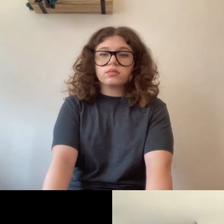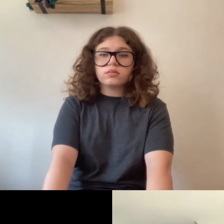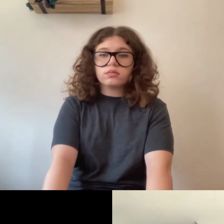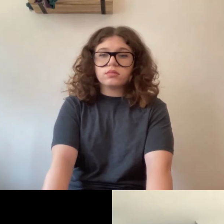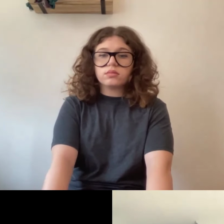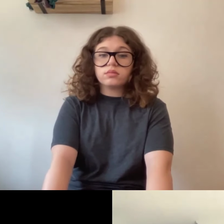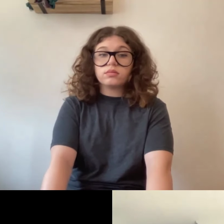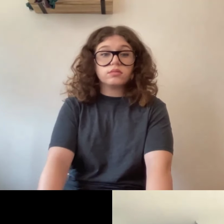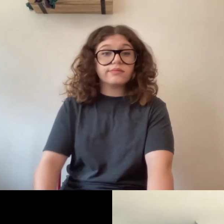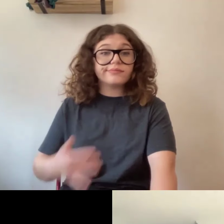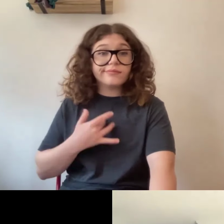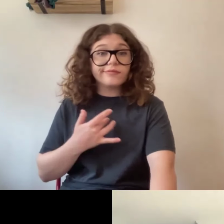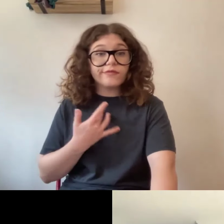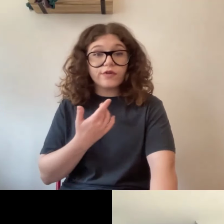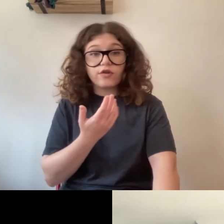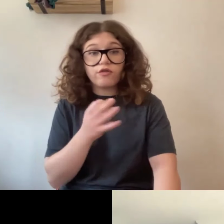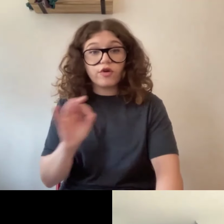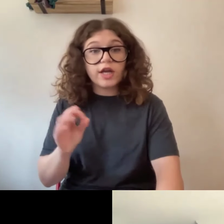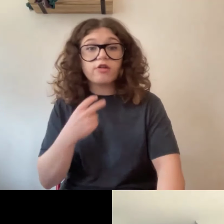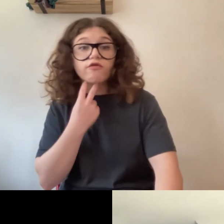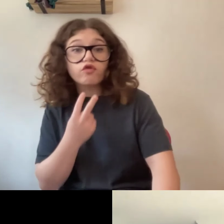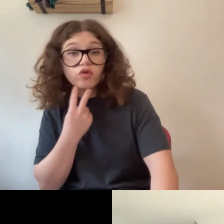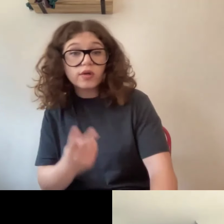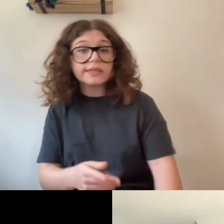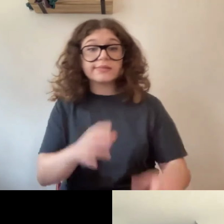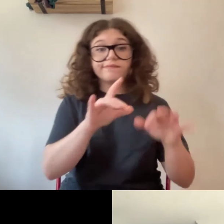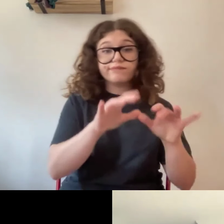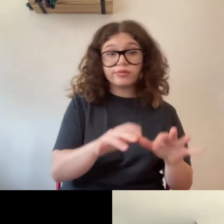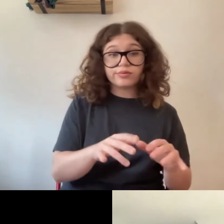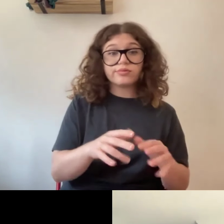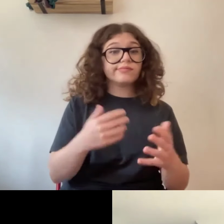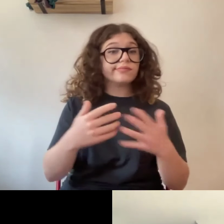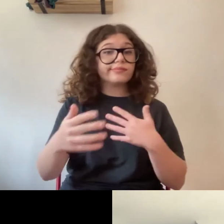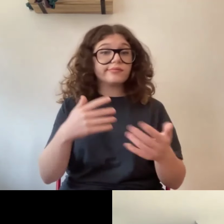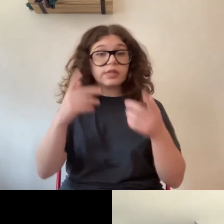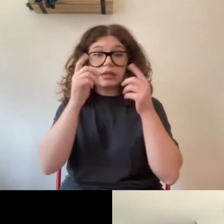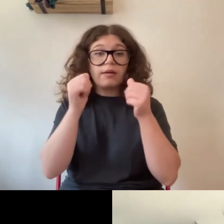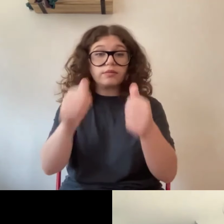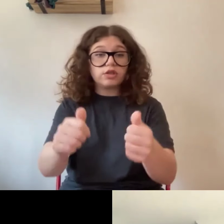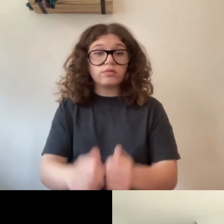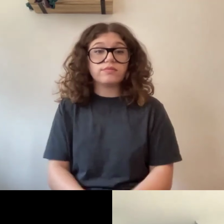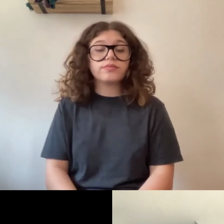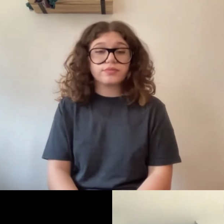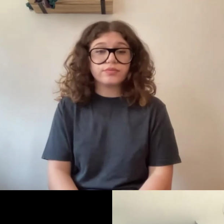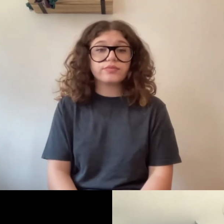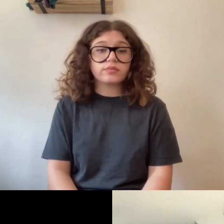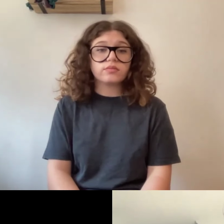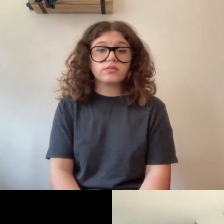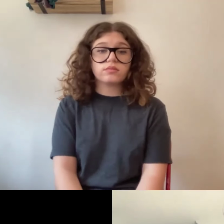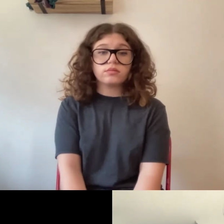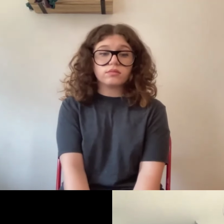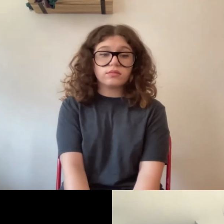And feel free to unmute yourself if you have questions, or feel free to put your questions in the chat.